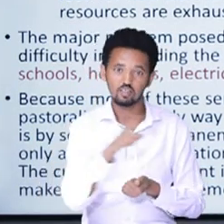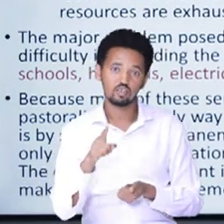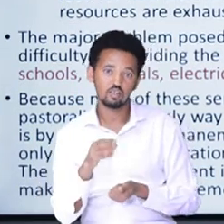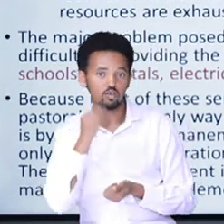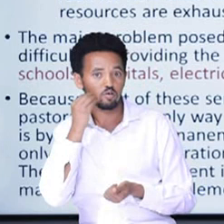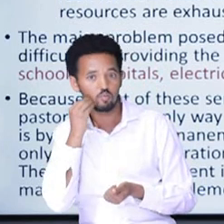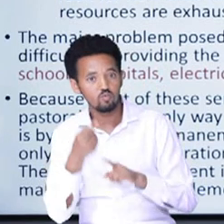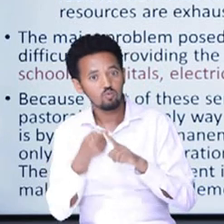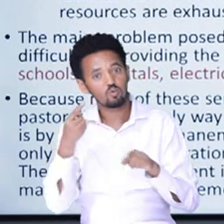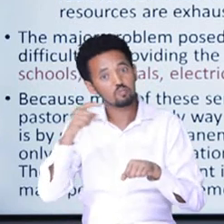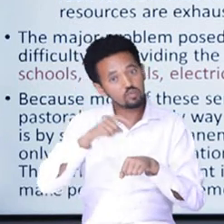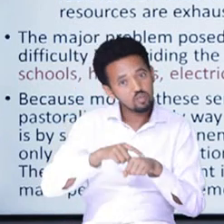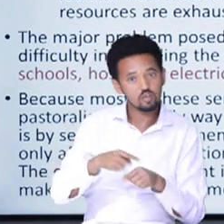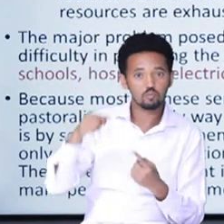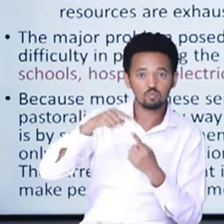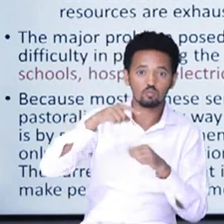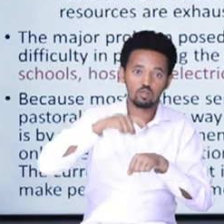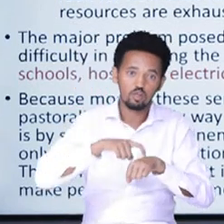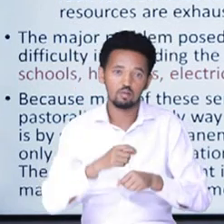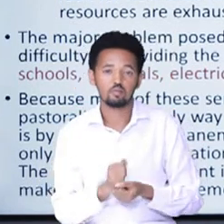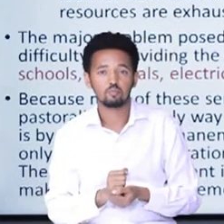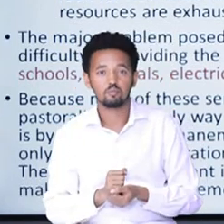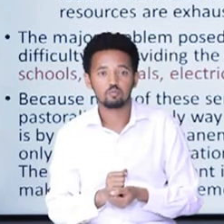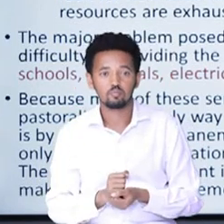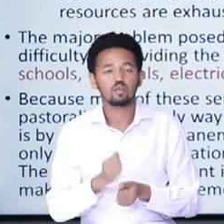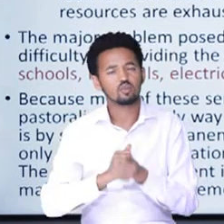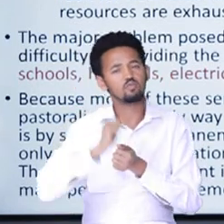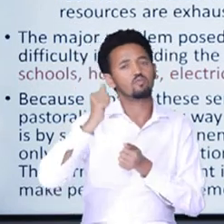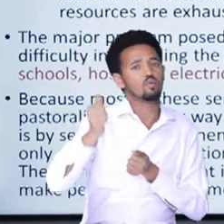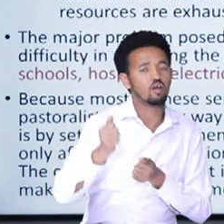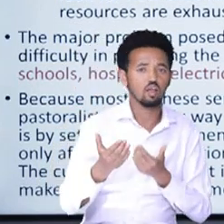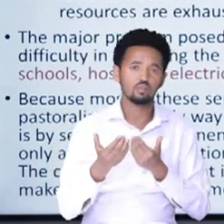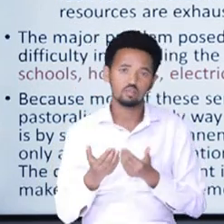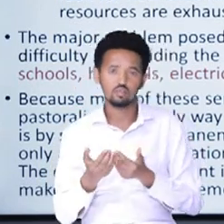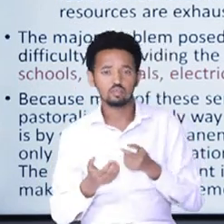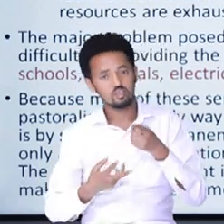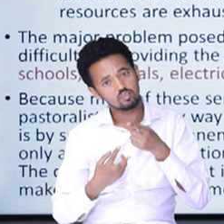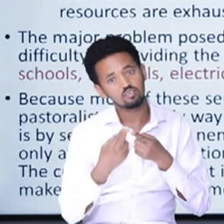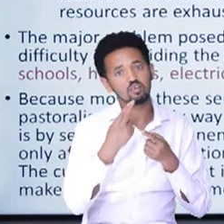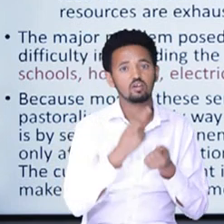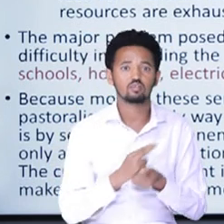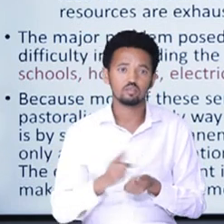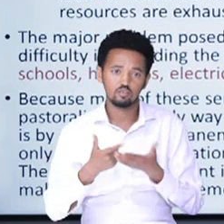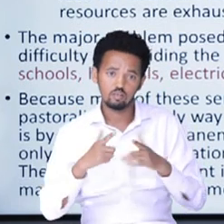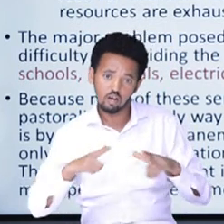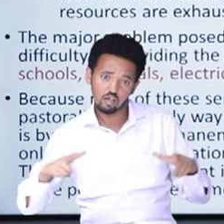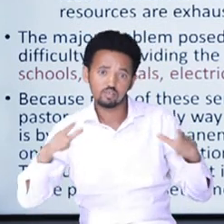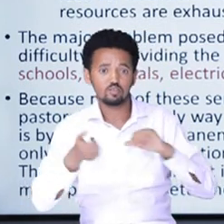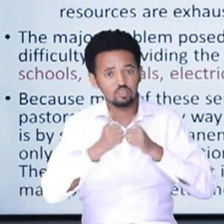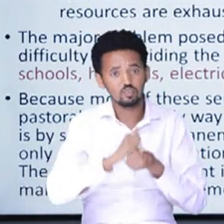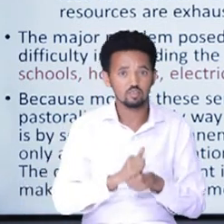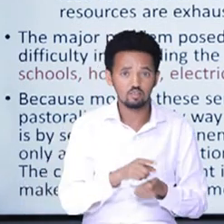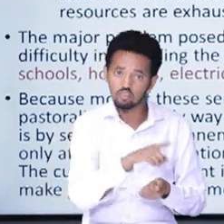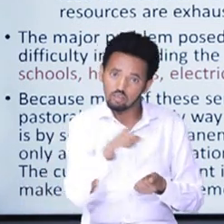home from time to time. As far as their cattle or their livestock